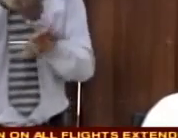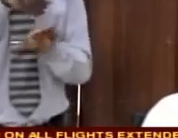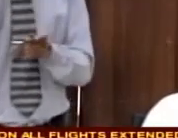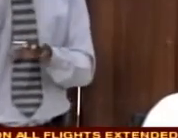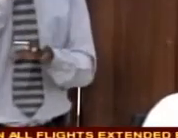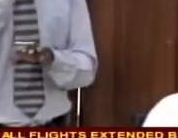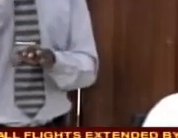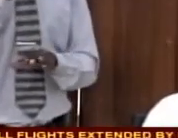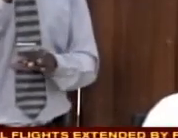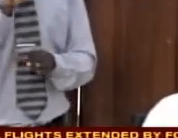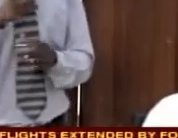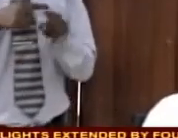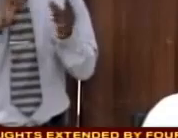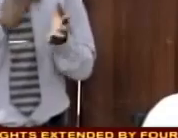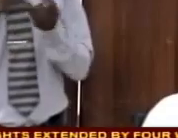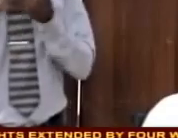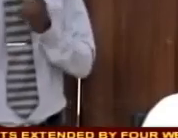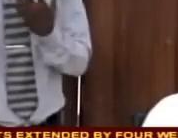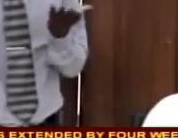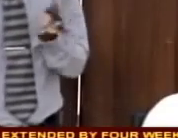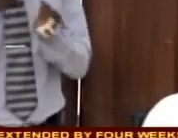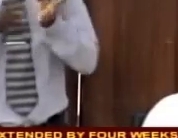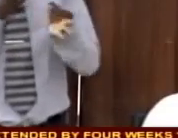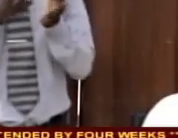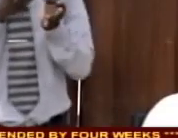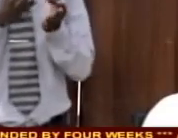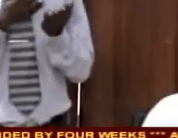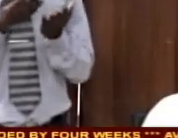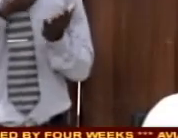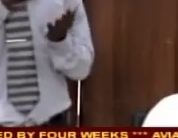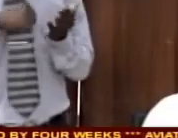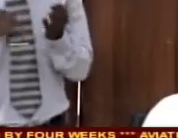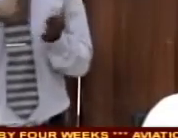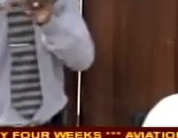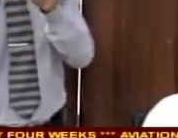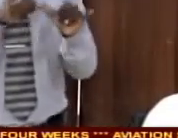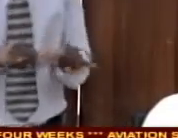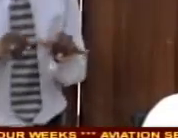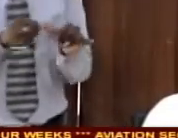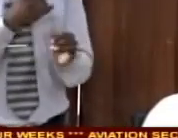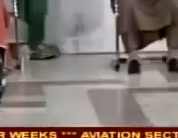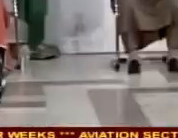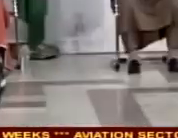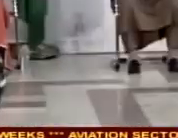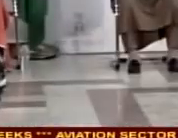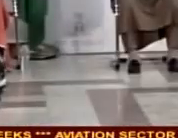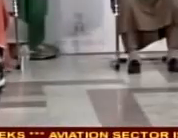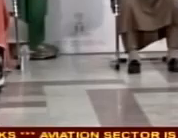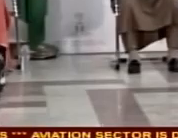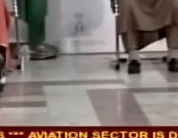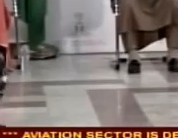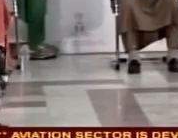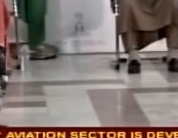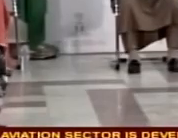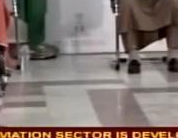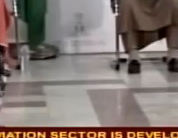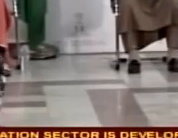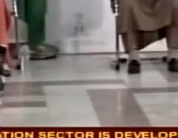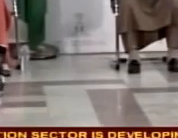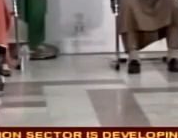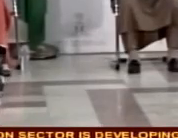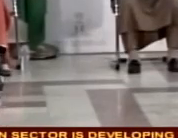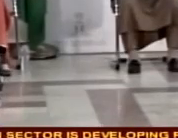would want to know if there are standards or specifications in terms of comfort provided